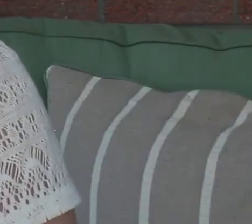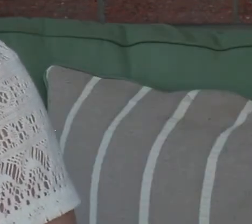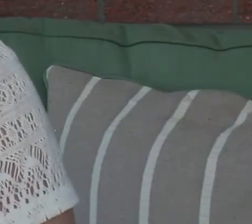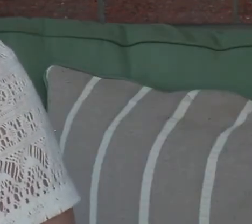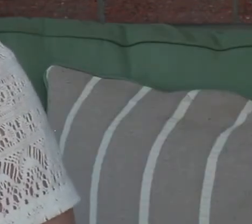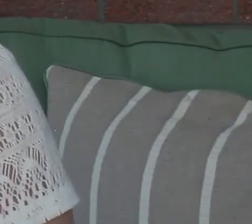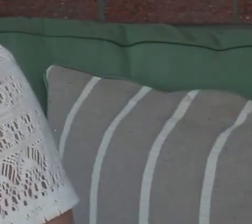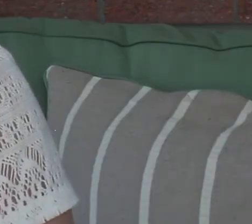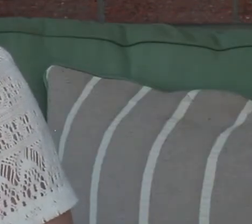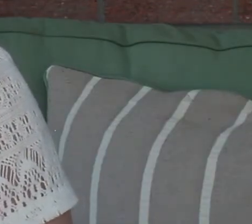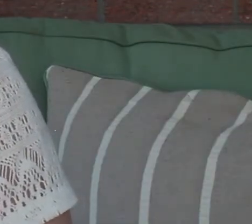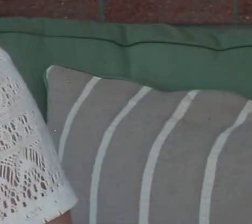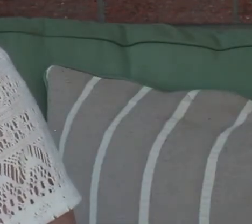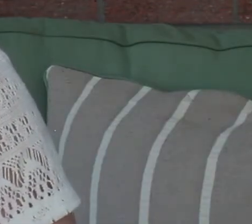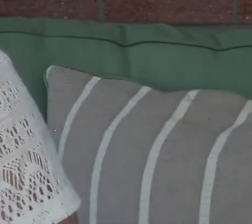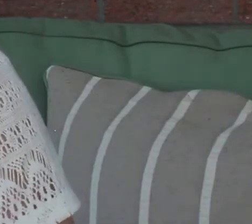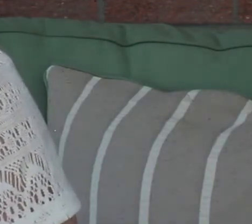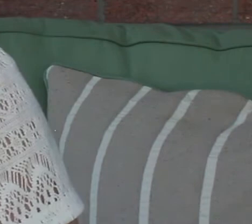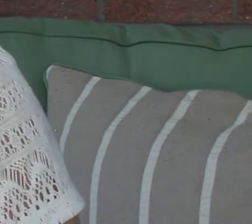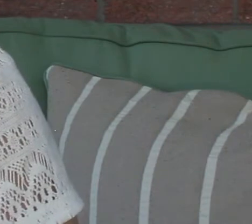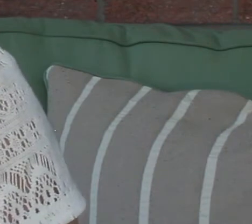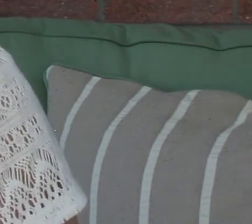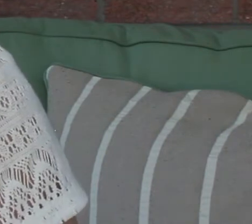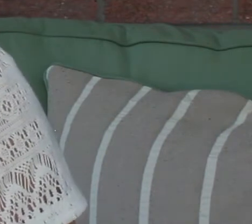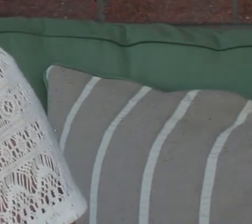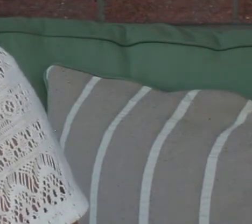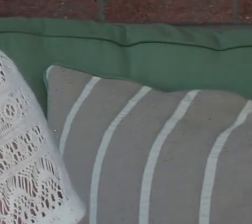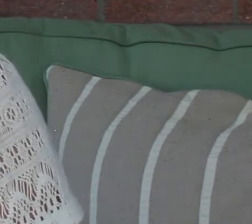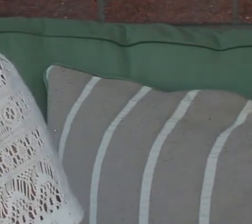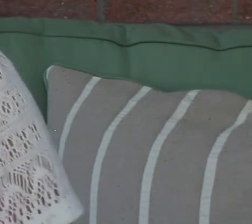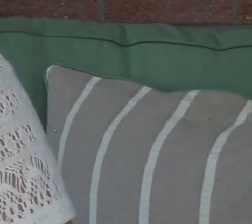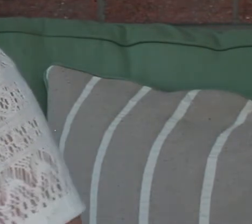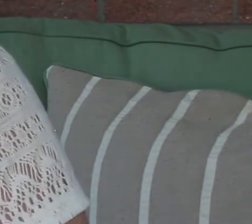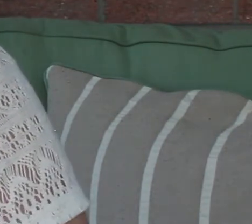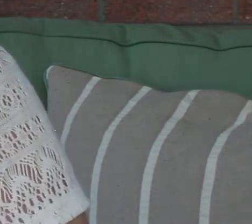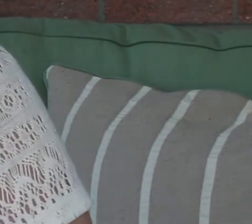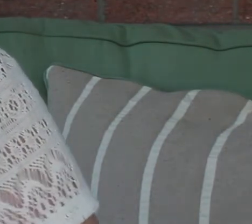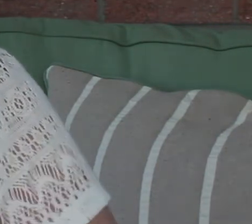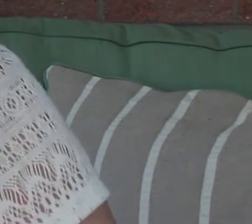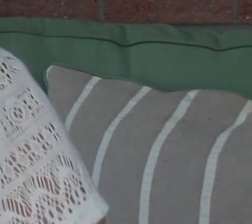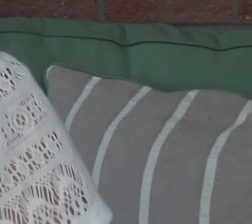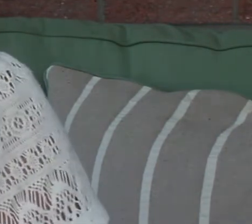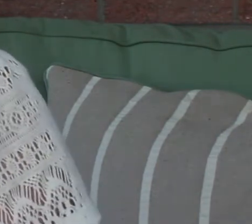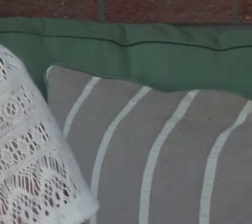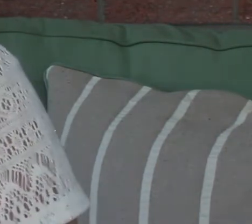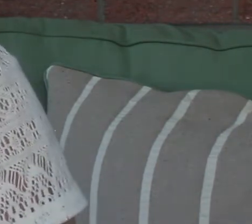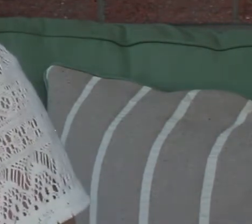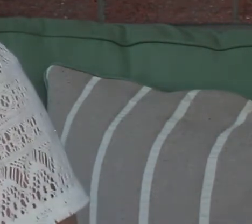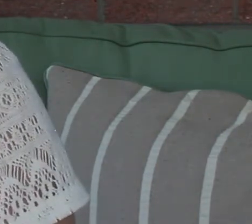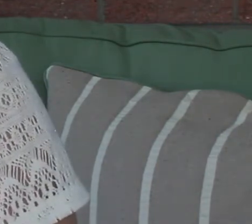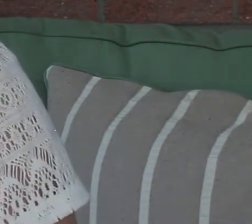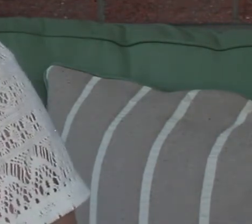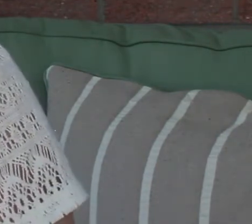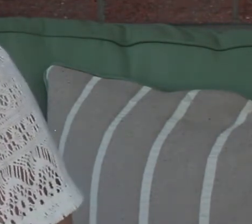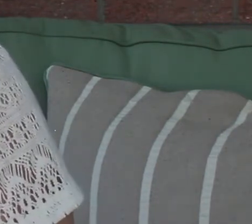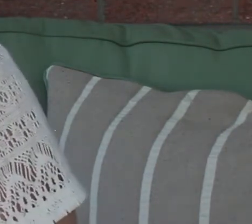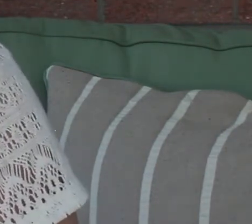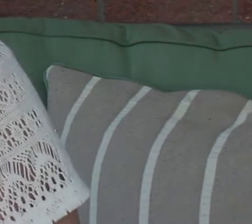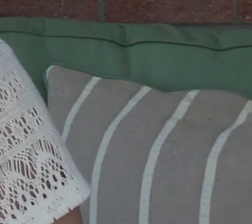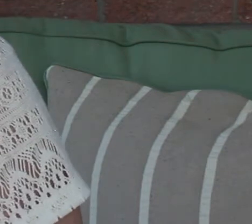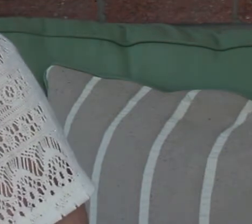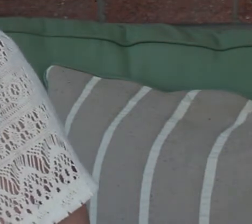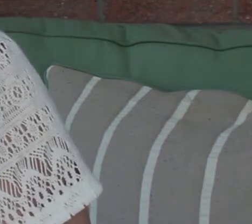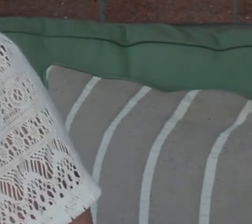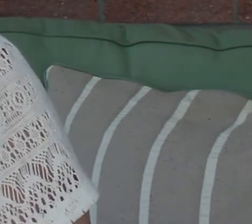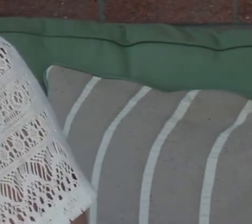say. Sometimes when I do have a really bad migraine, obviously this isn't quite gonna work, but when I just feel my headaches